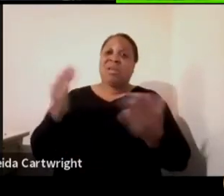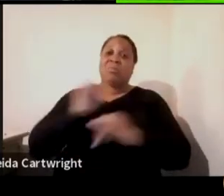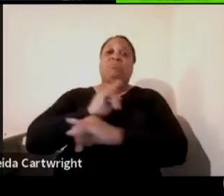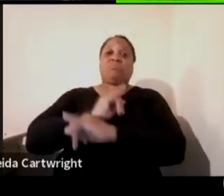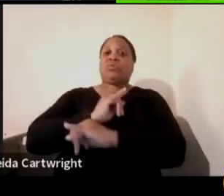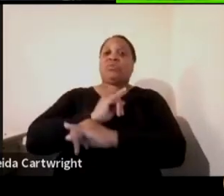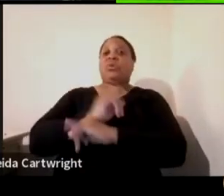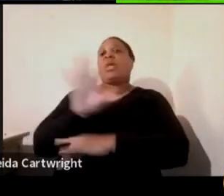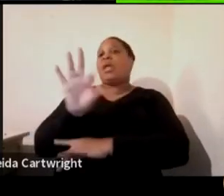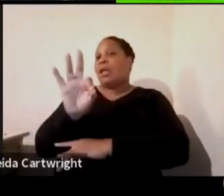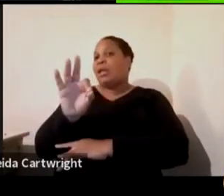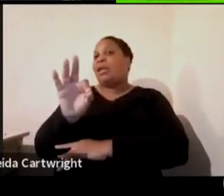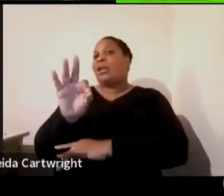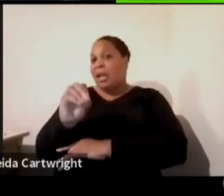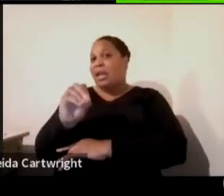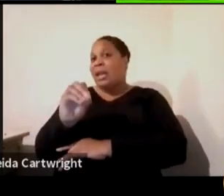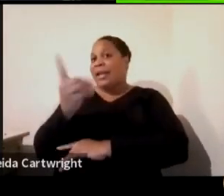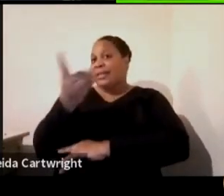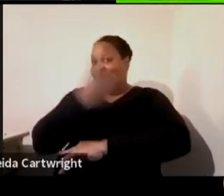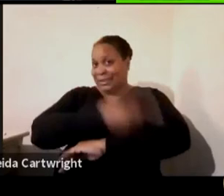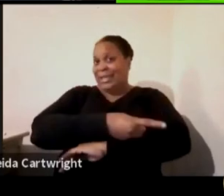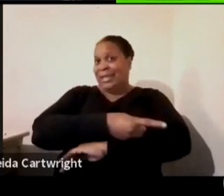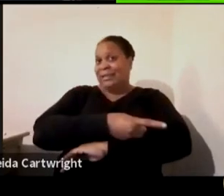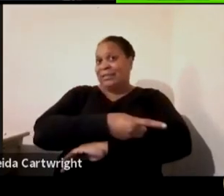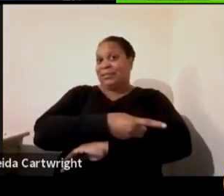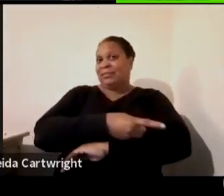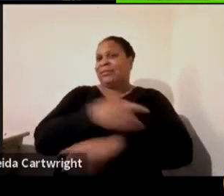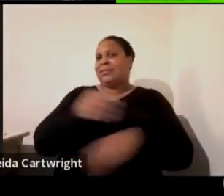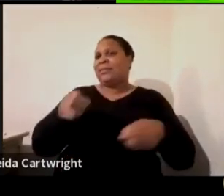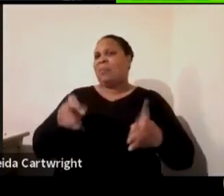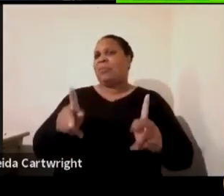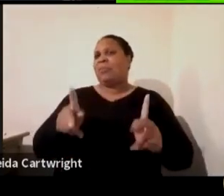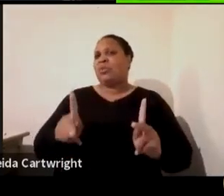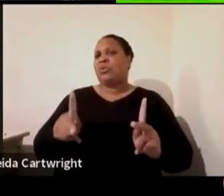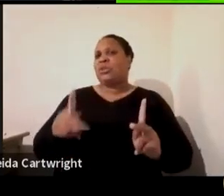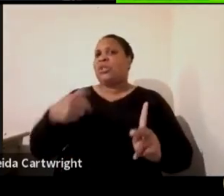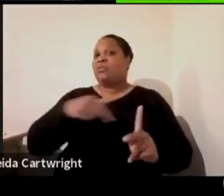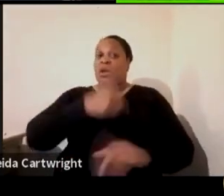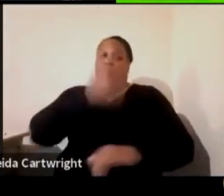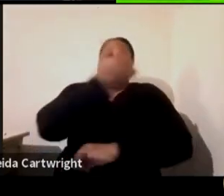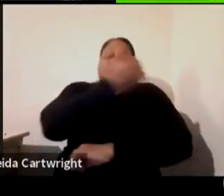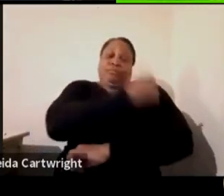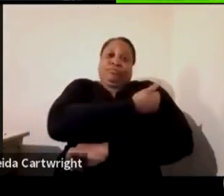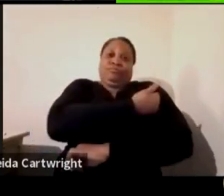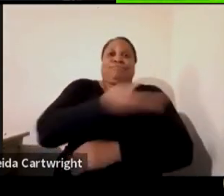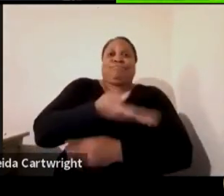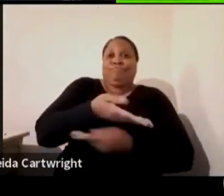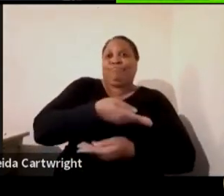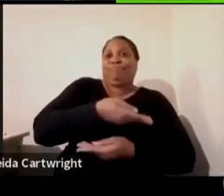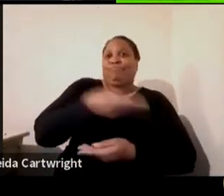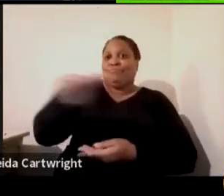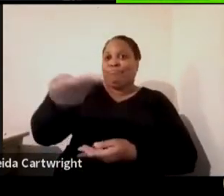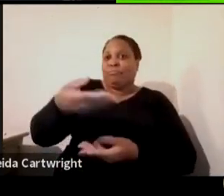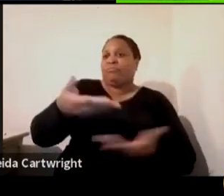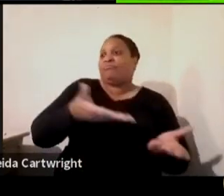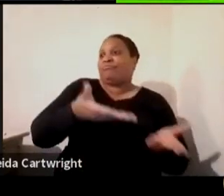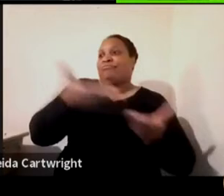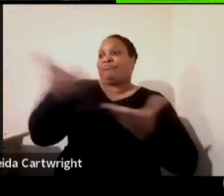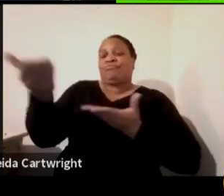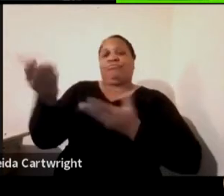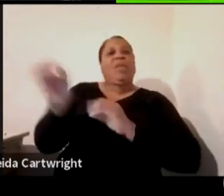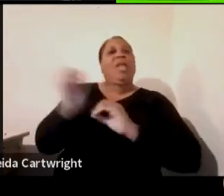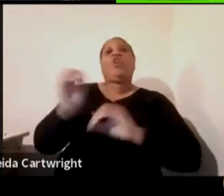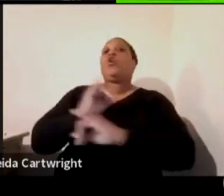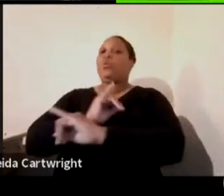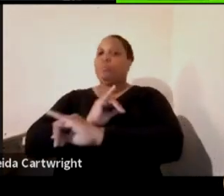90 days. And so that's an opportunity for us to actually give the vaccine to others that have no immunity. So it's really